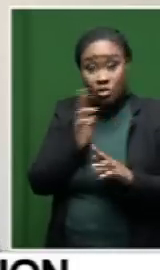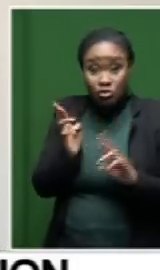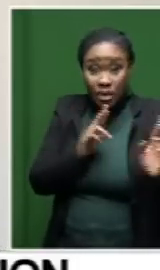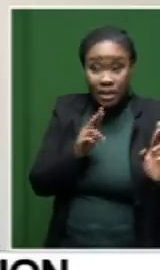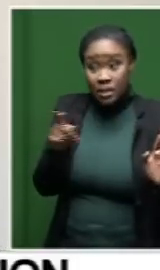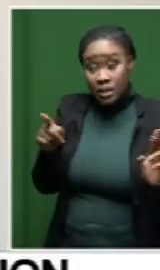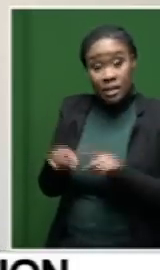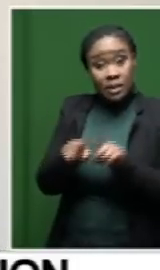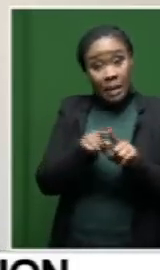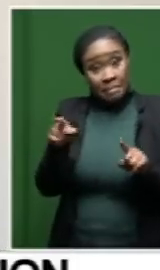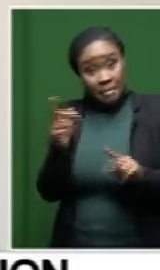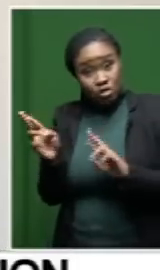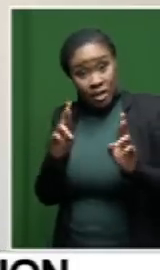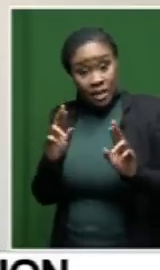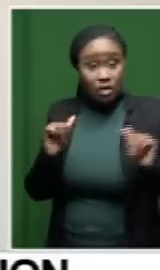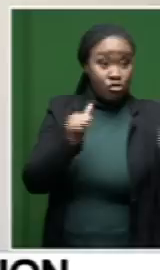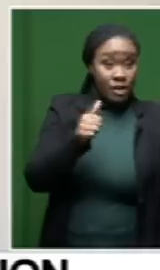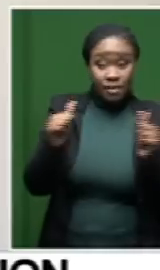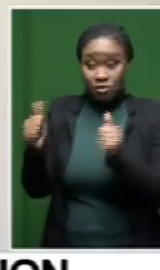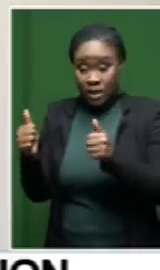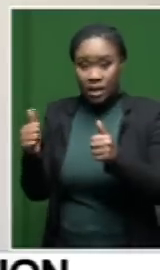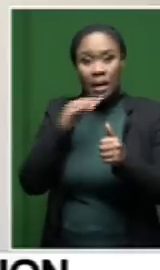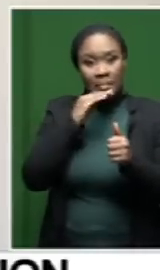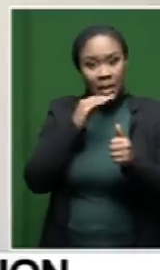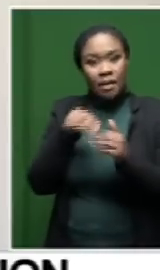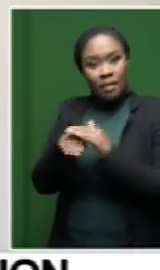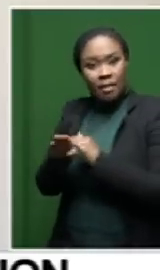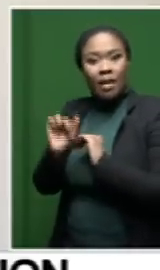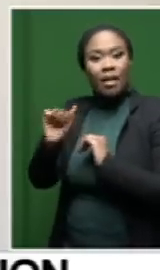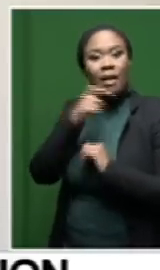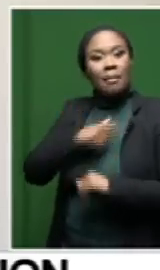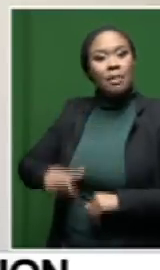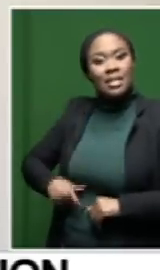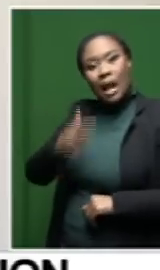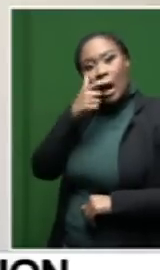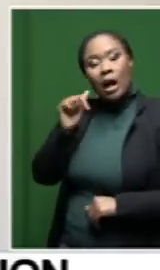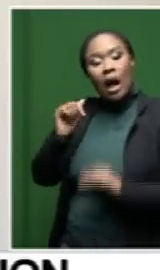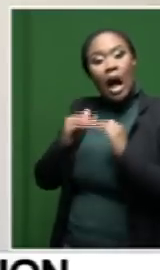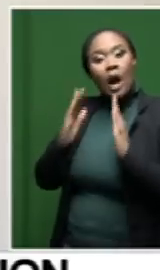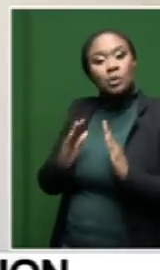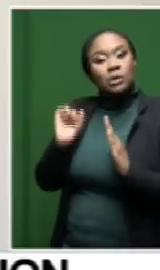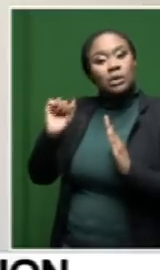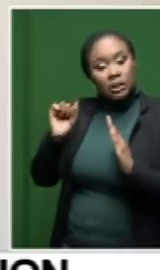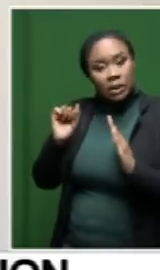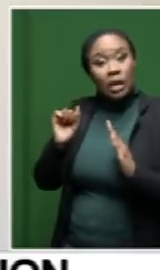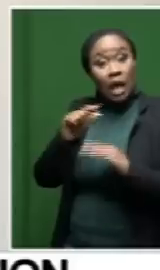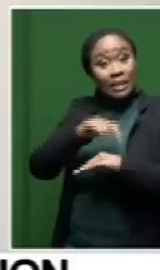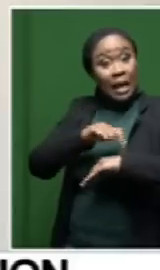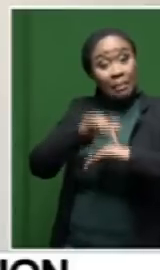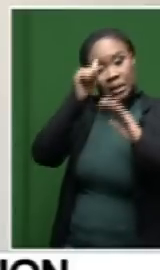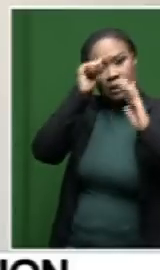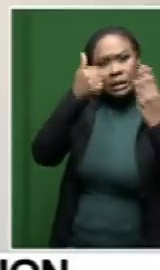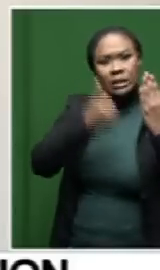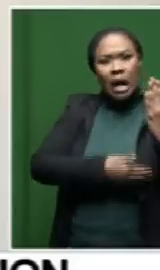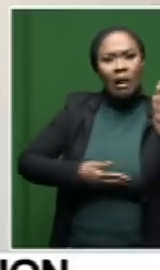when the president is ready, he will be available at the president's house at 6:30 when he gives him the report. So there's nothing